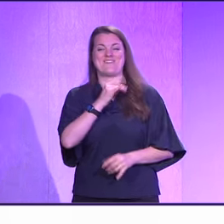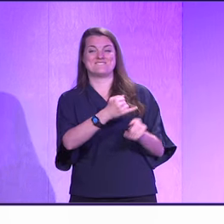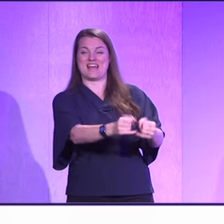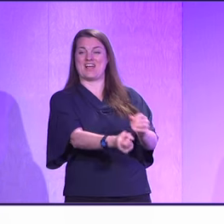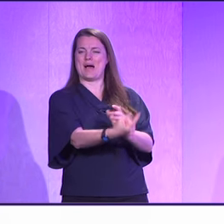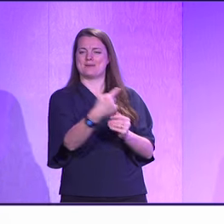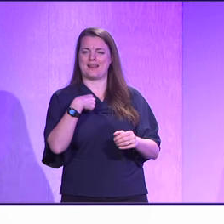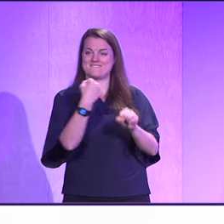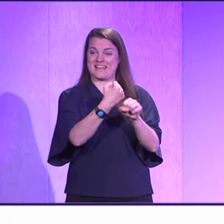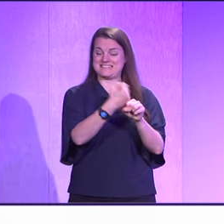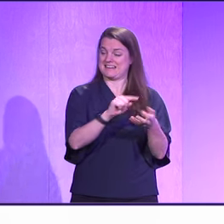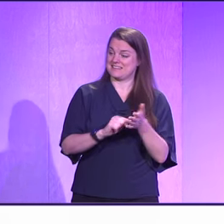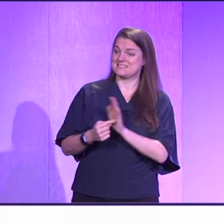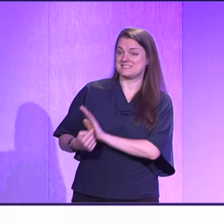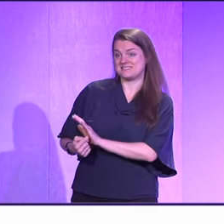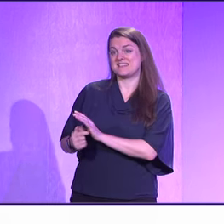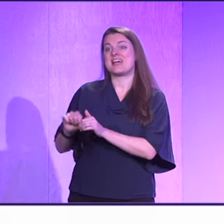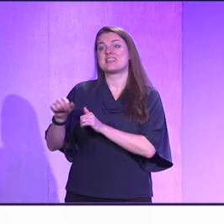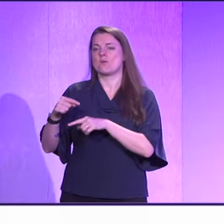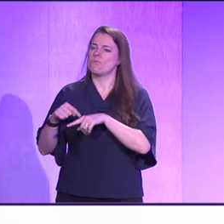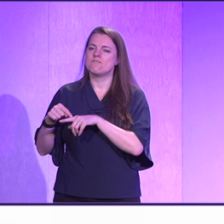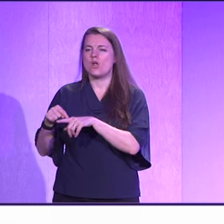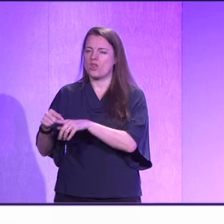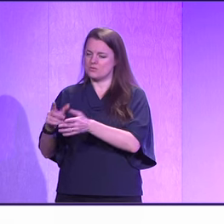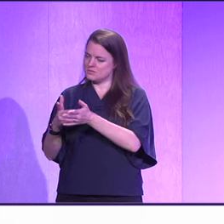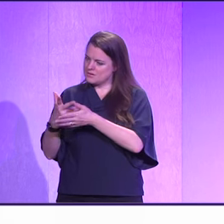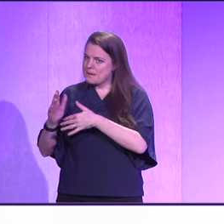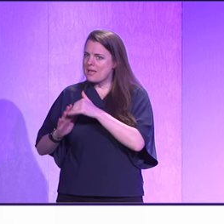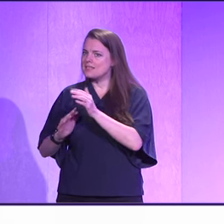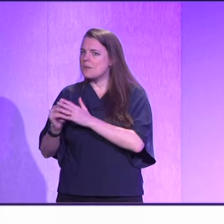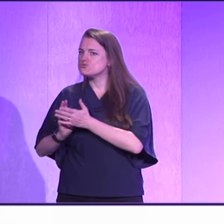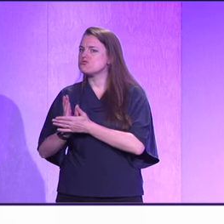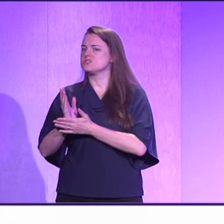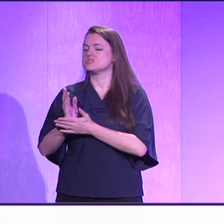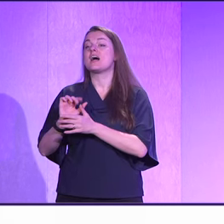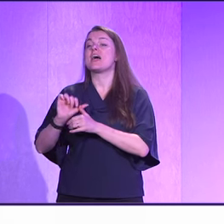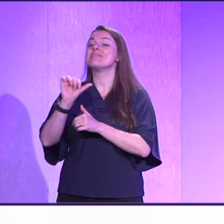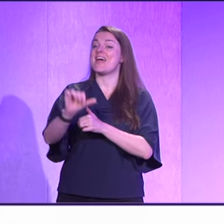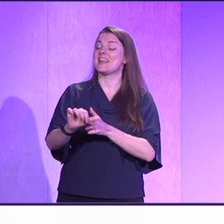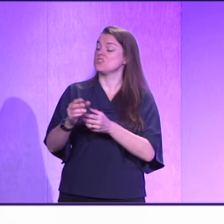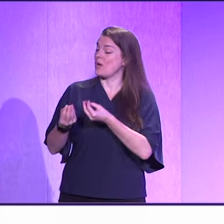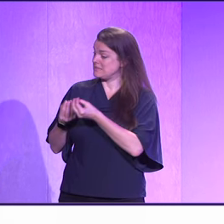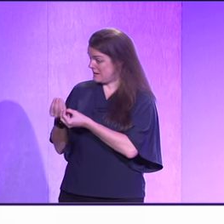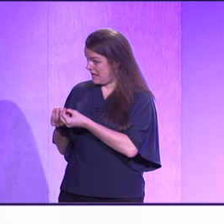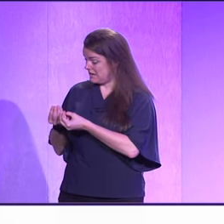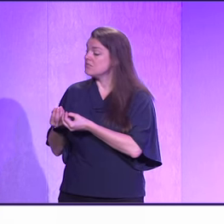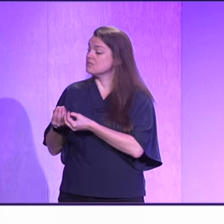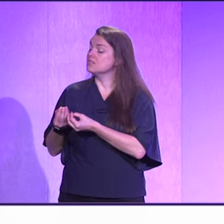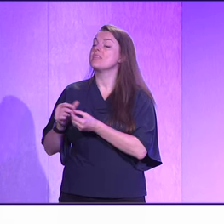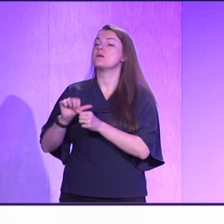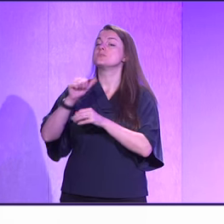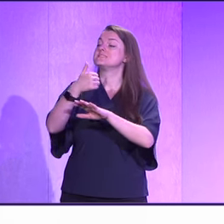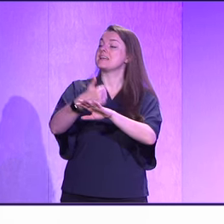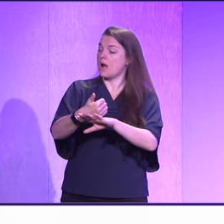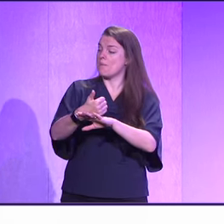and did it all with GitOps and TireGrunt and Atlantis. But then I set up that infrastructure so that we could start replacing the